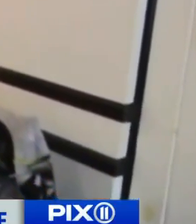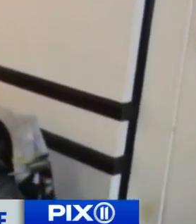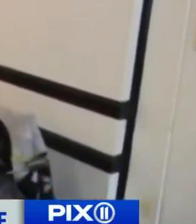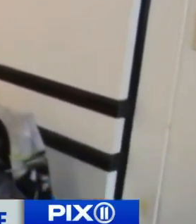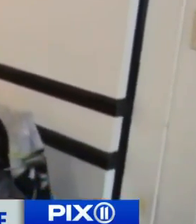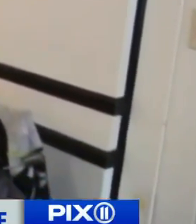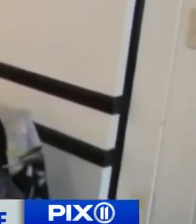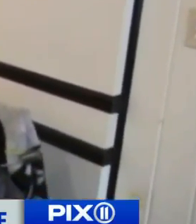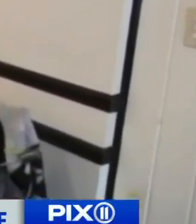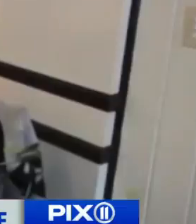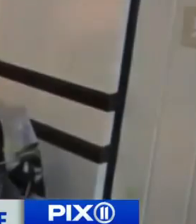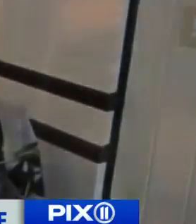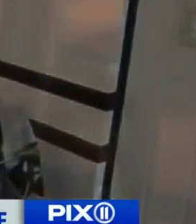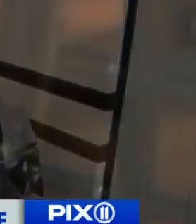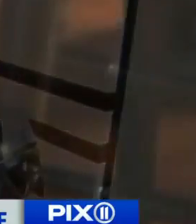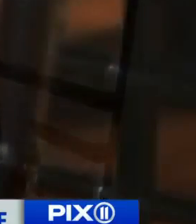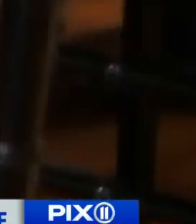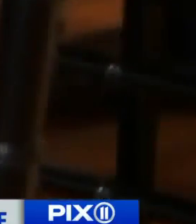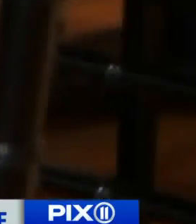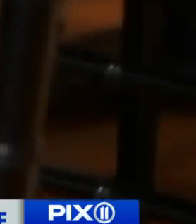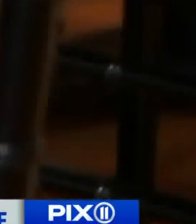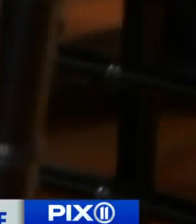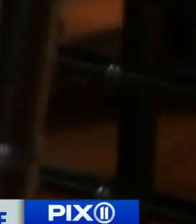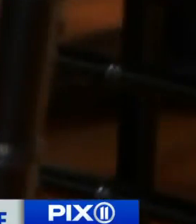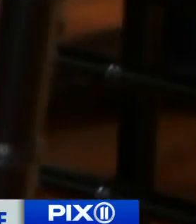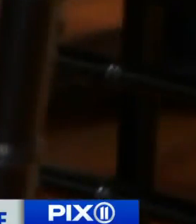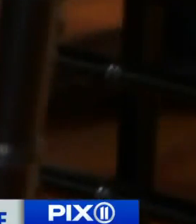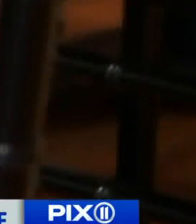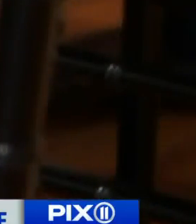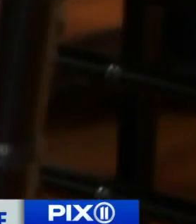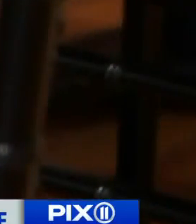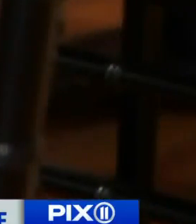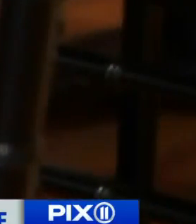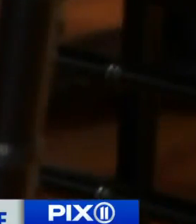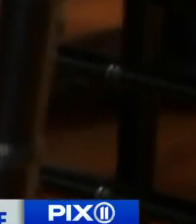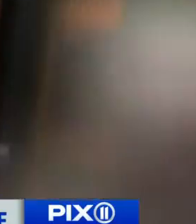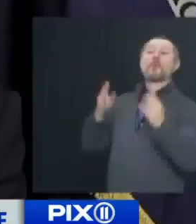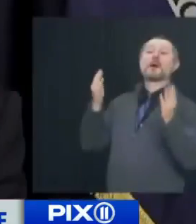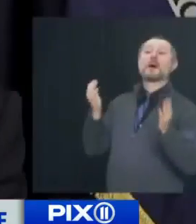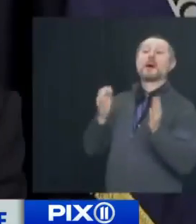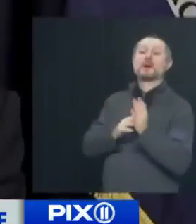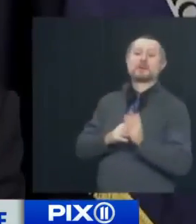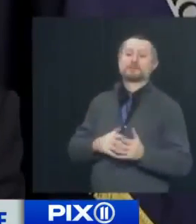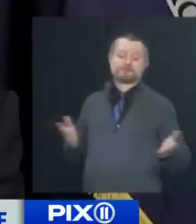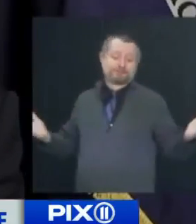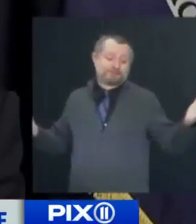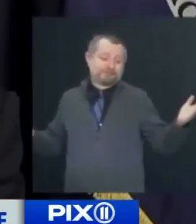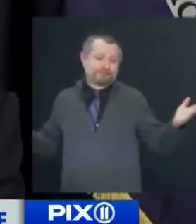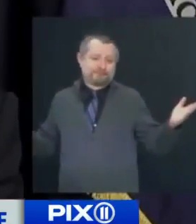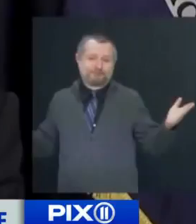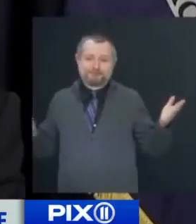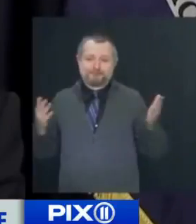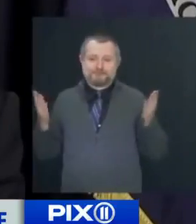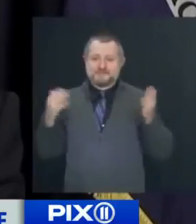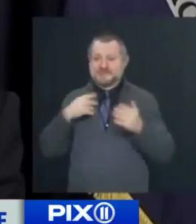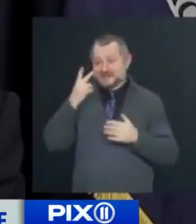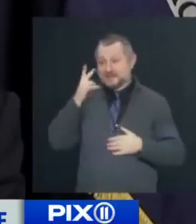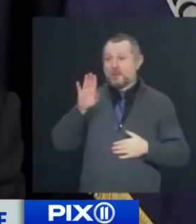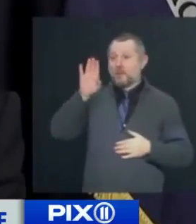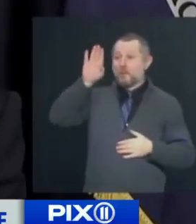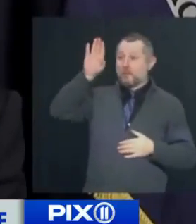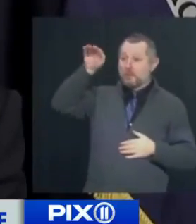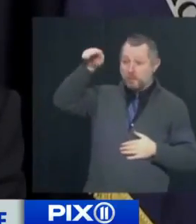from 50 to 25%. As for when those restrictions would be lifted, you would have to see a stabilization or a